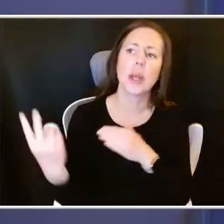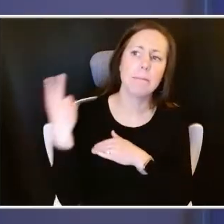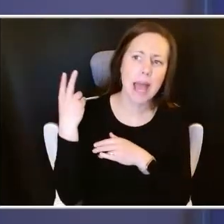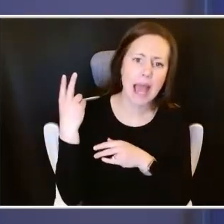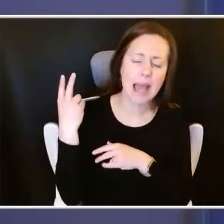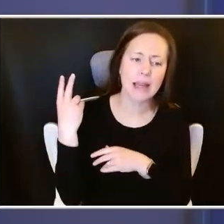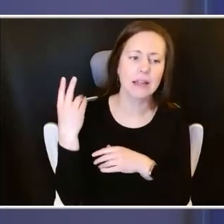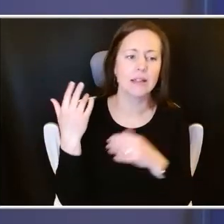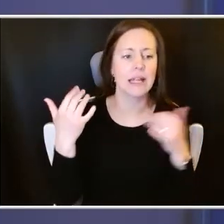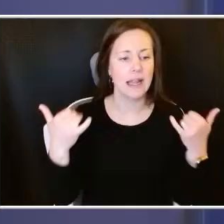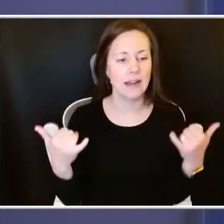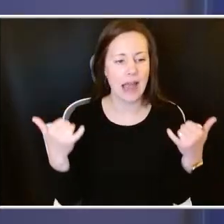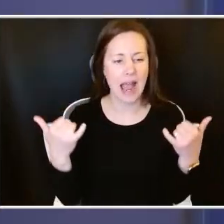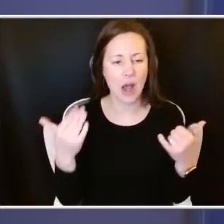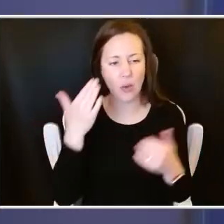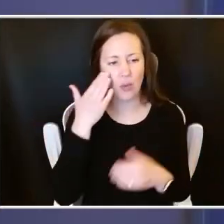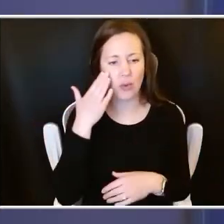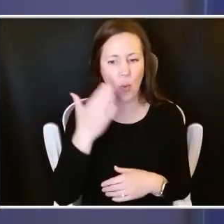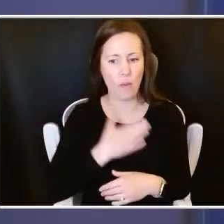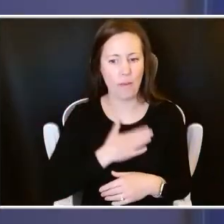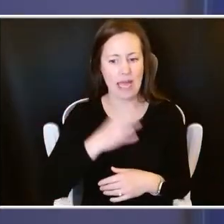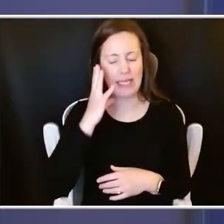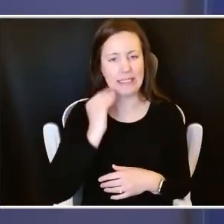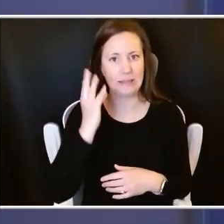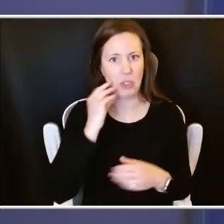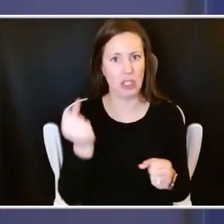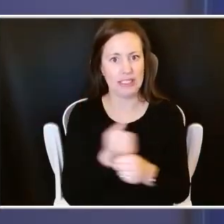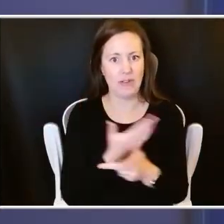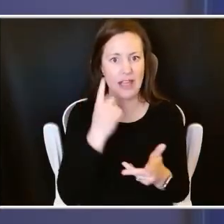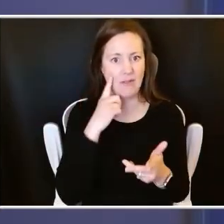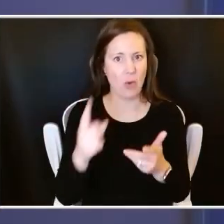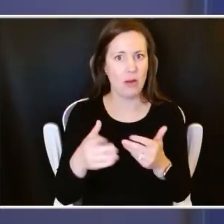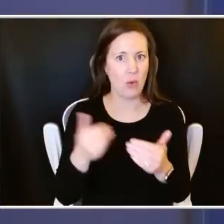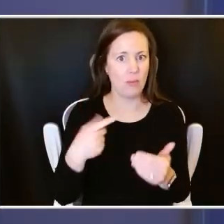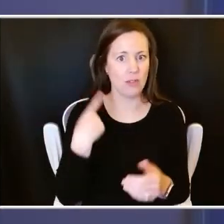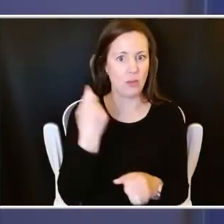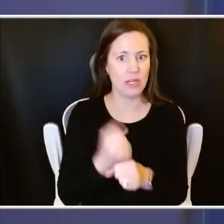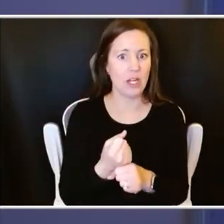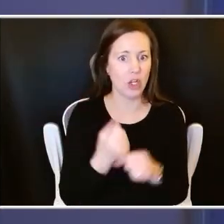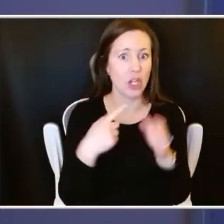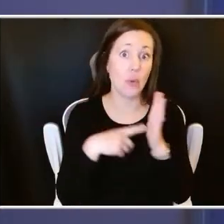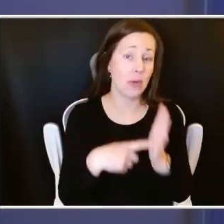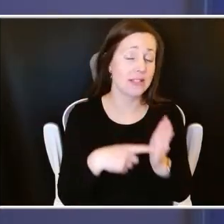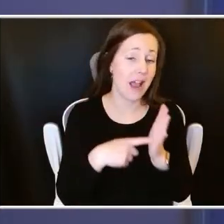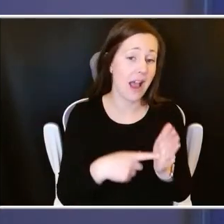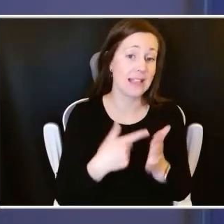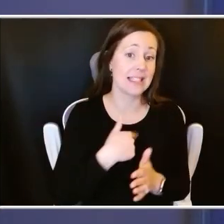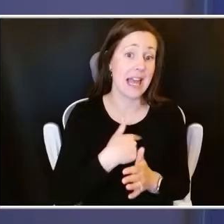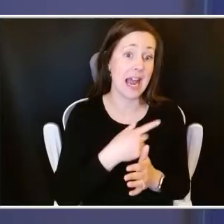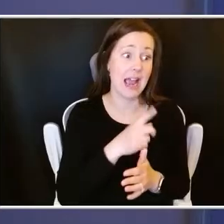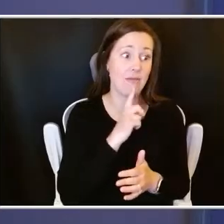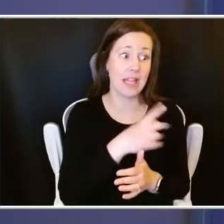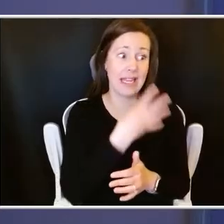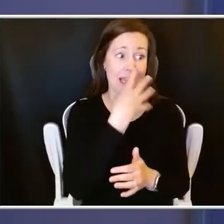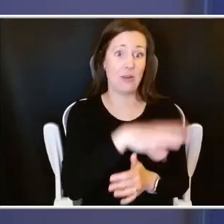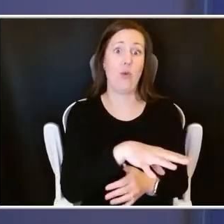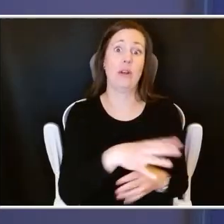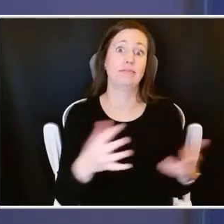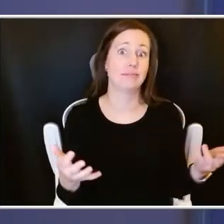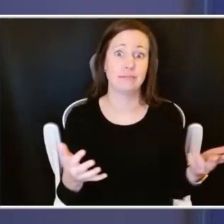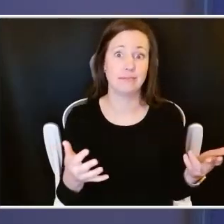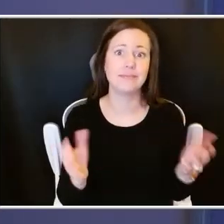has been a journey I've been on now for almost a year, there were signs that I truly ignored. Nothing